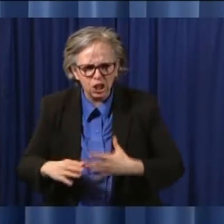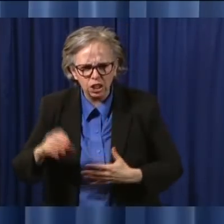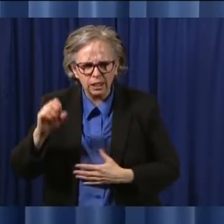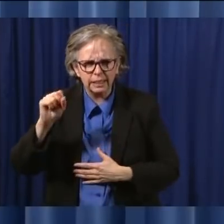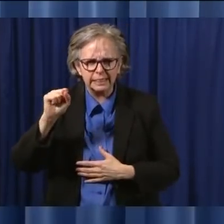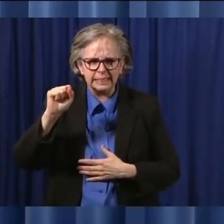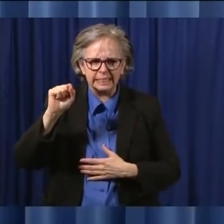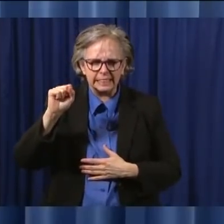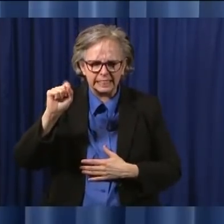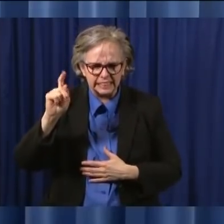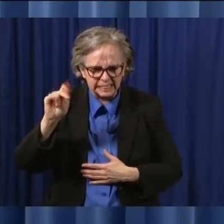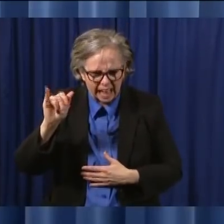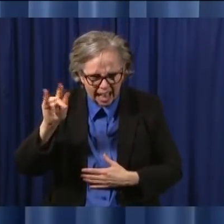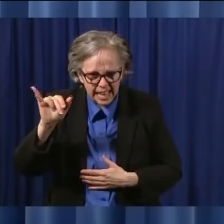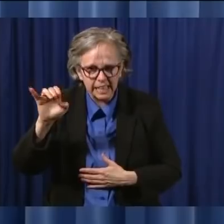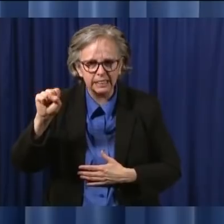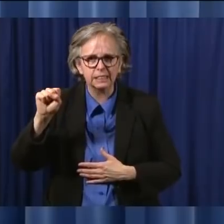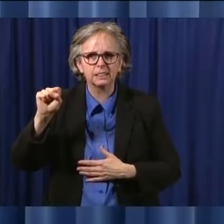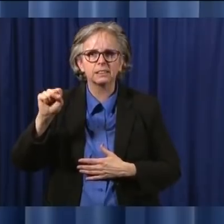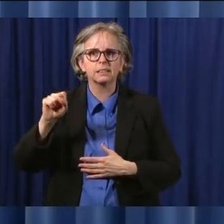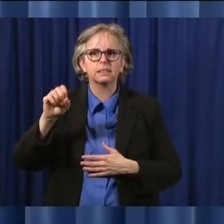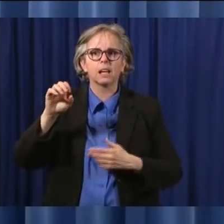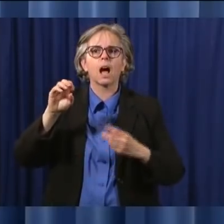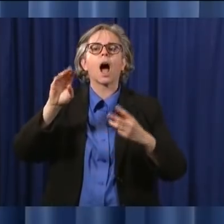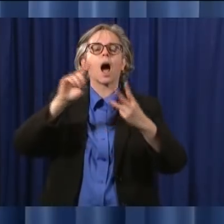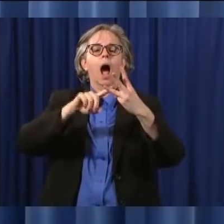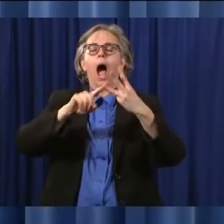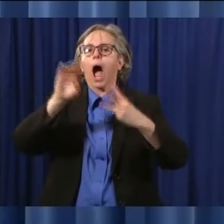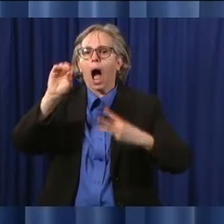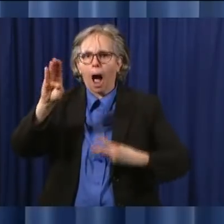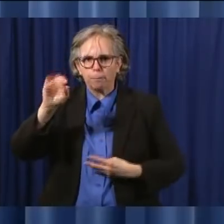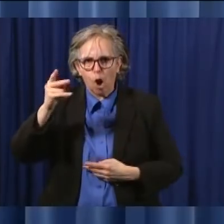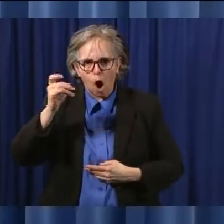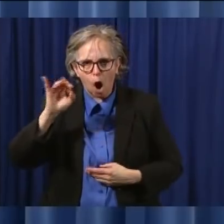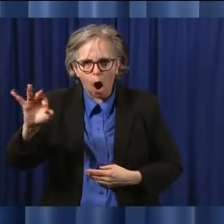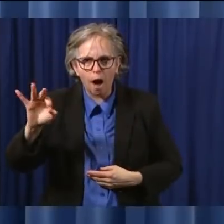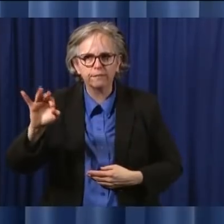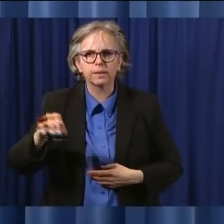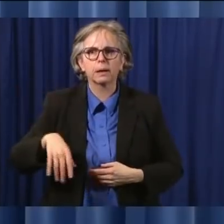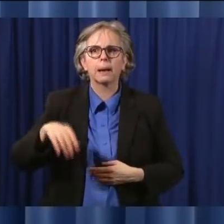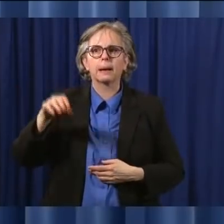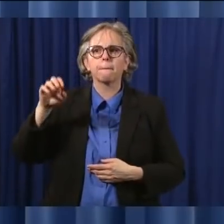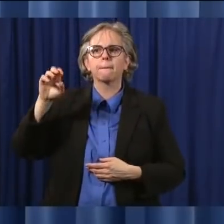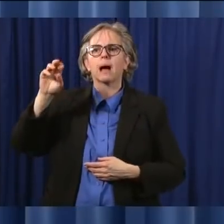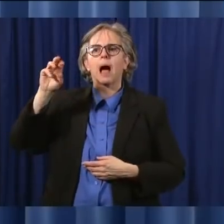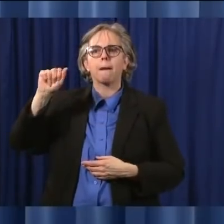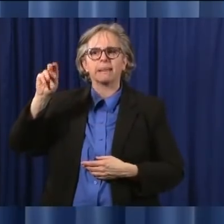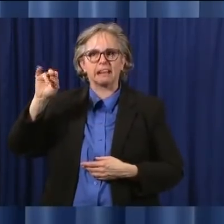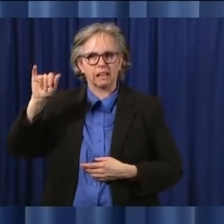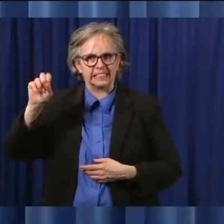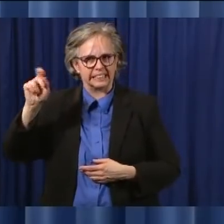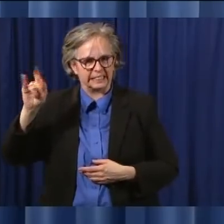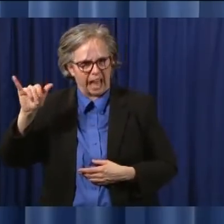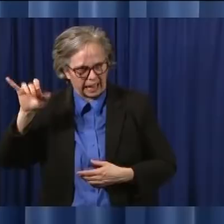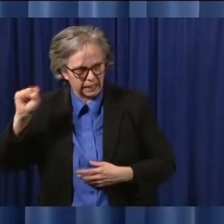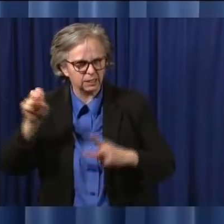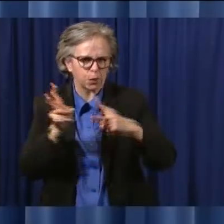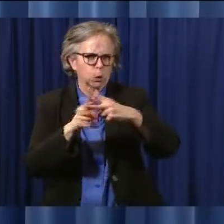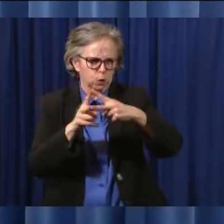and Democrat Leader Kenny Yuko. I want to thank each and every one of them and all the members of the General Assembly.